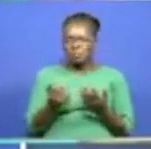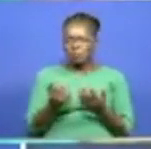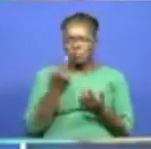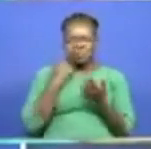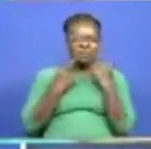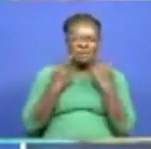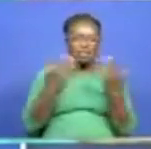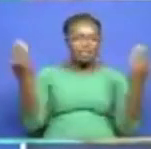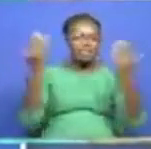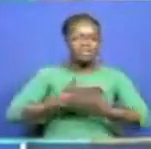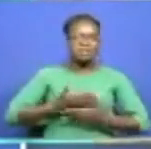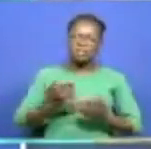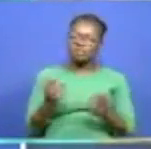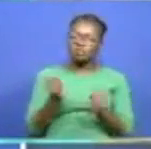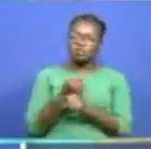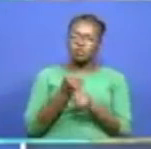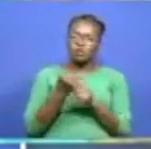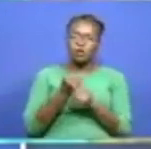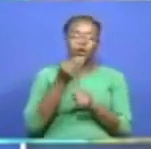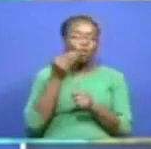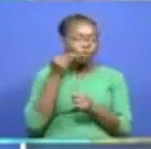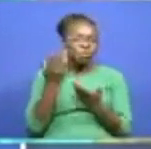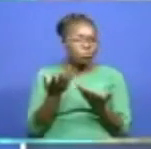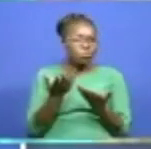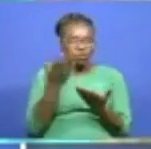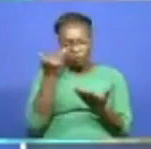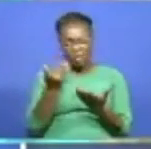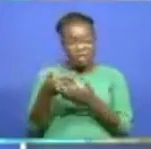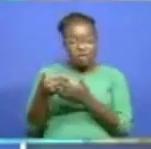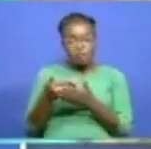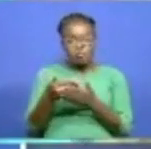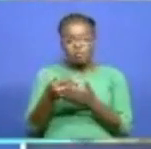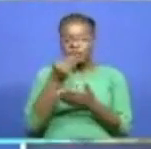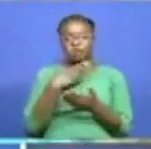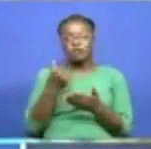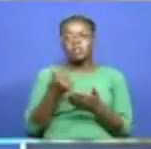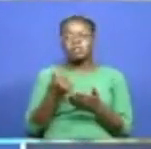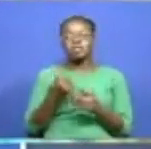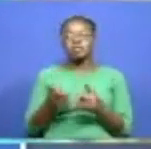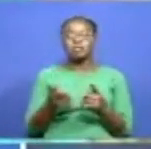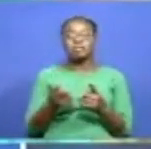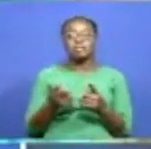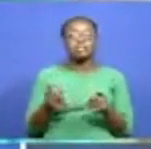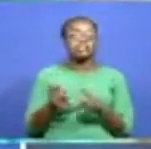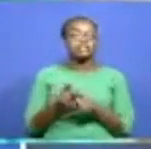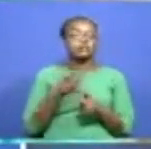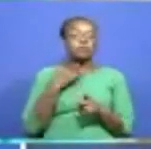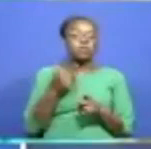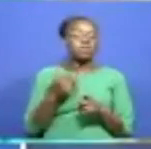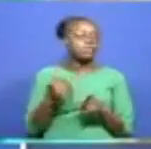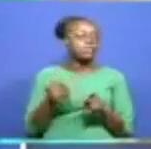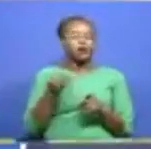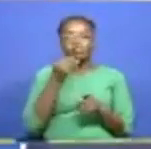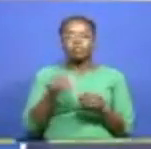mchana hatumwa kisiazi fanya kwa sababu mtoto anataka chakula akule na mimi naweza pata chakula nikule ndio nipate kitu cha